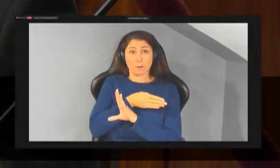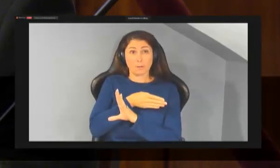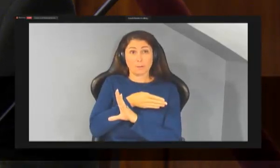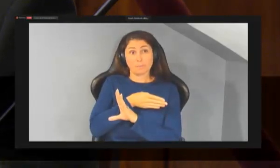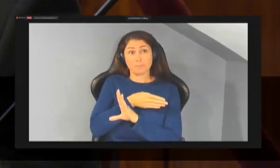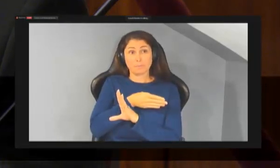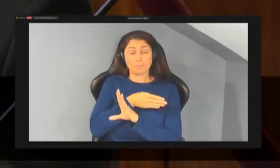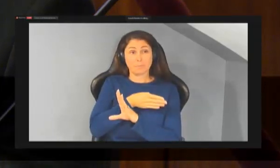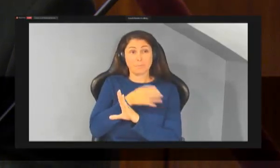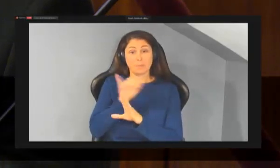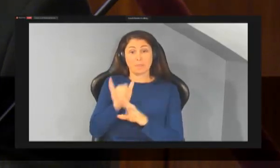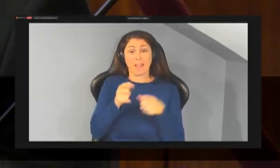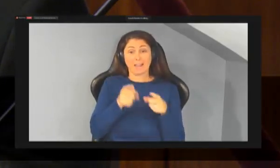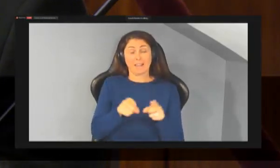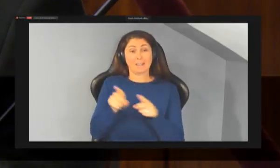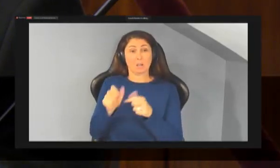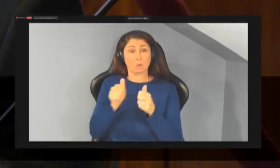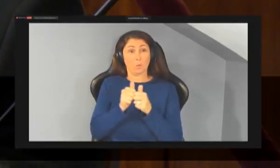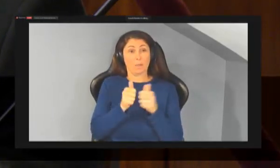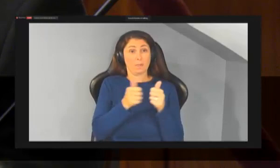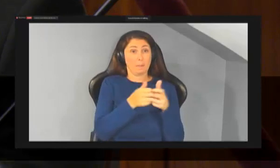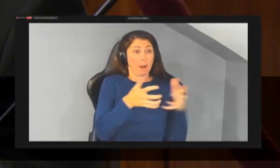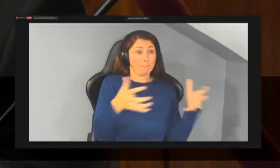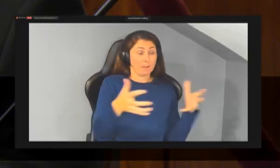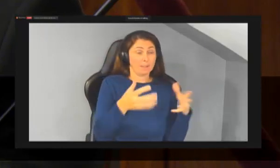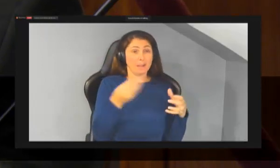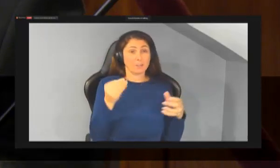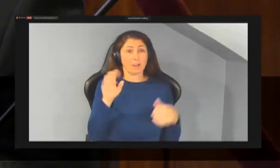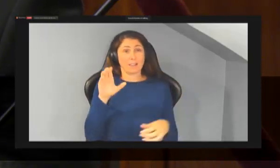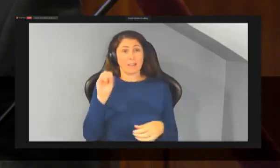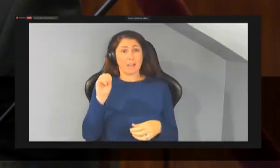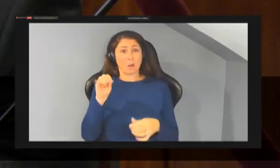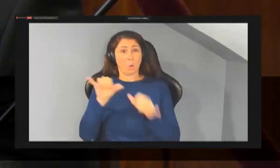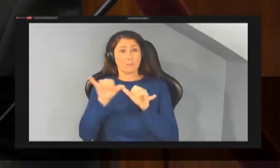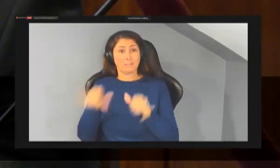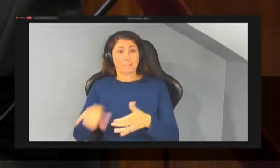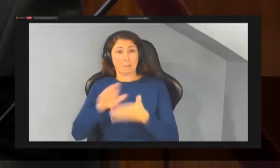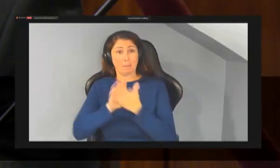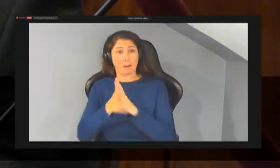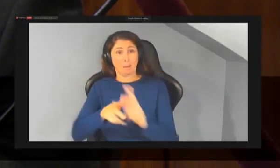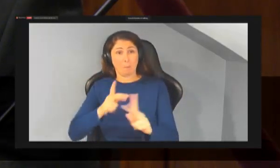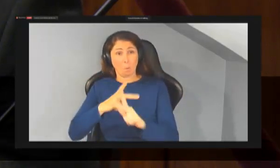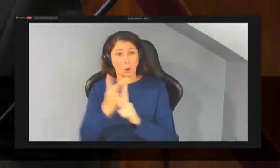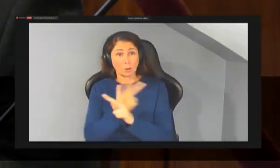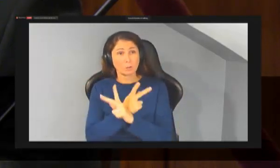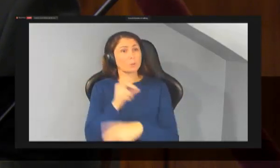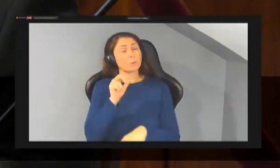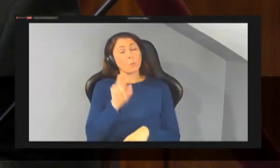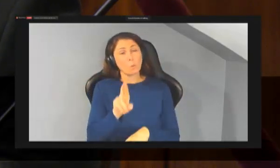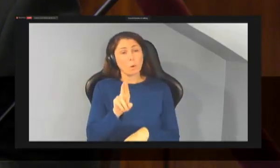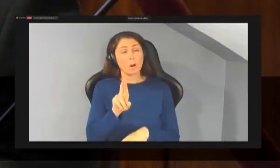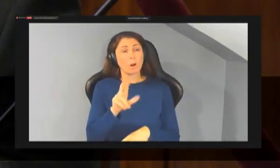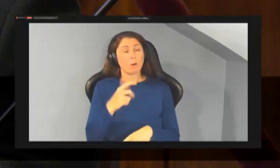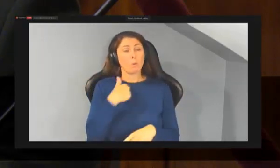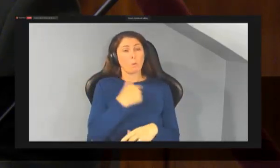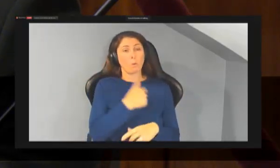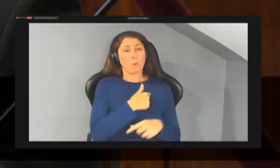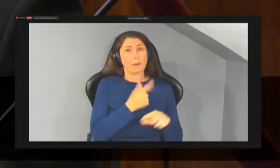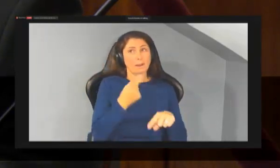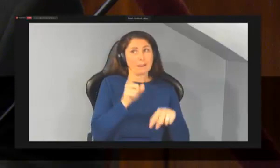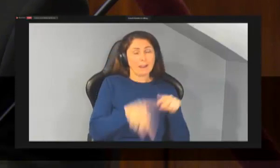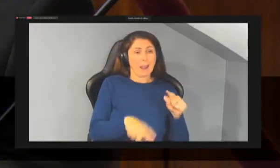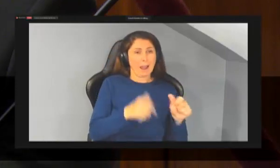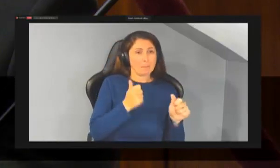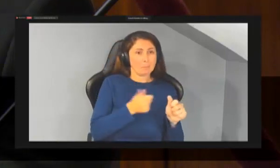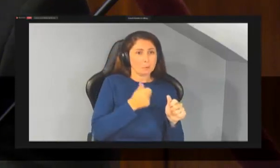conditions both among the population and within the ecosystem become worse, or to say that we can't pursue it that quickly, and